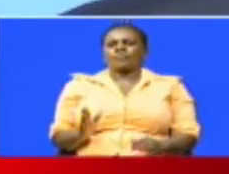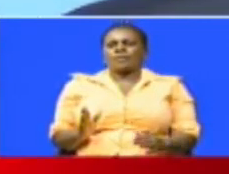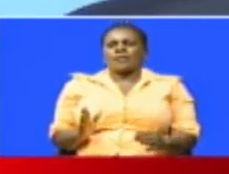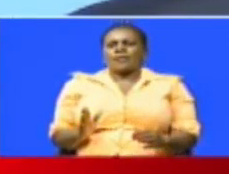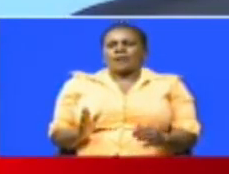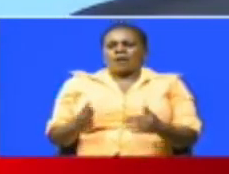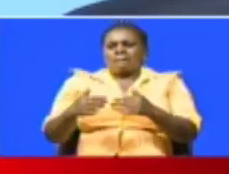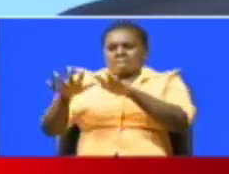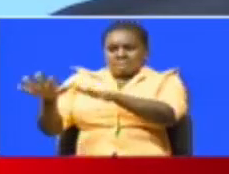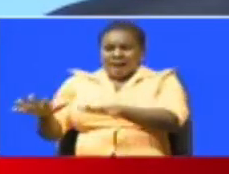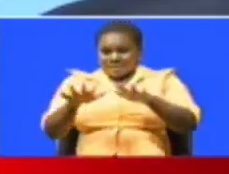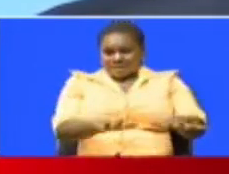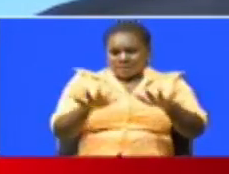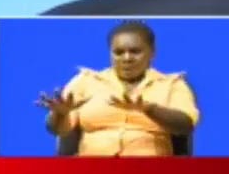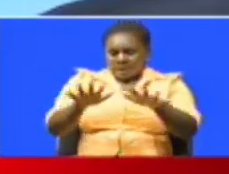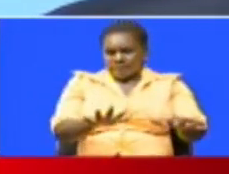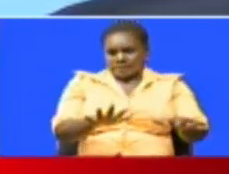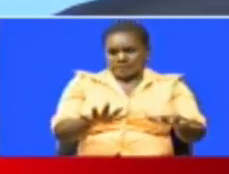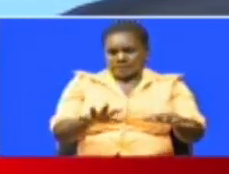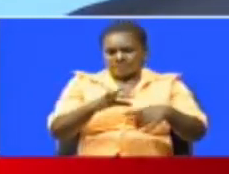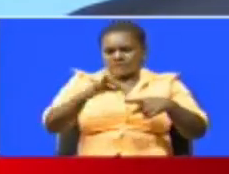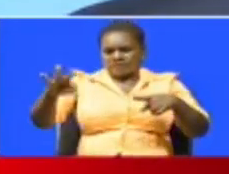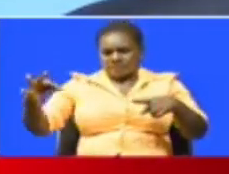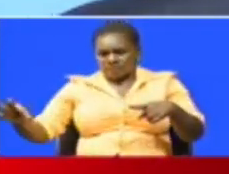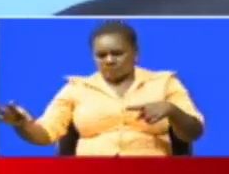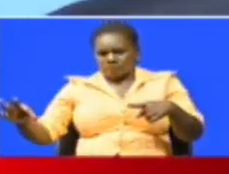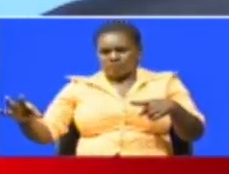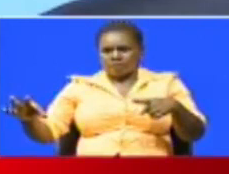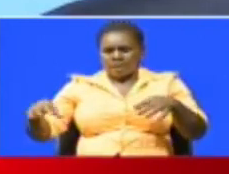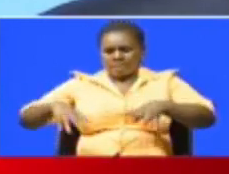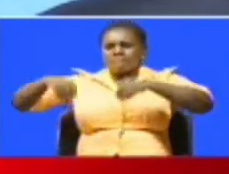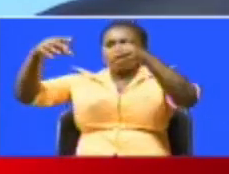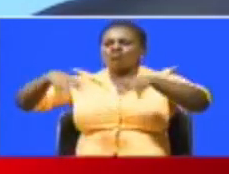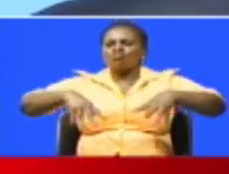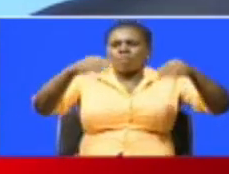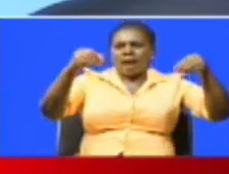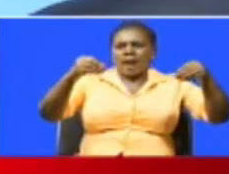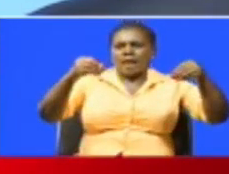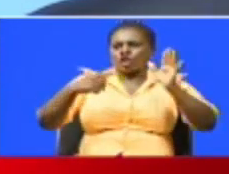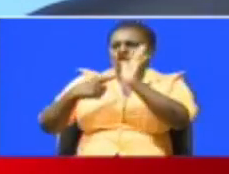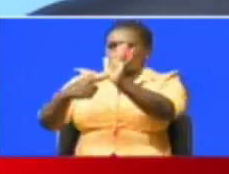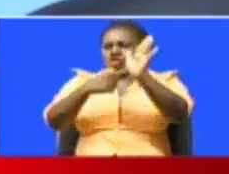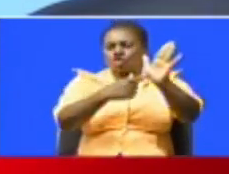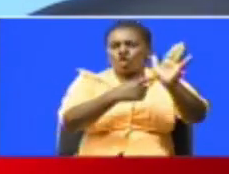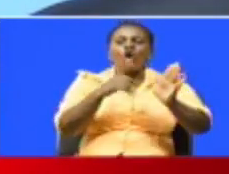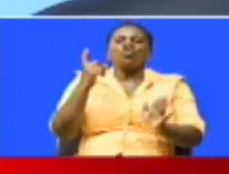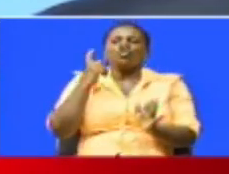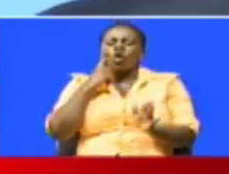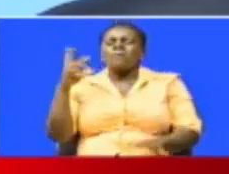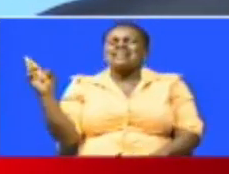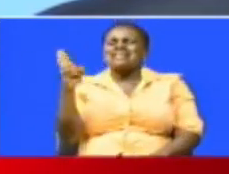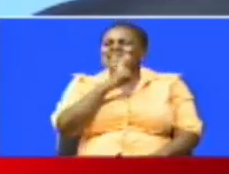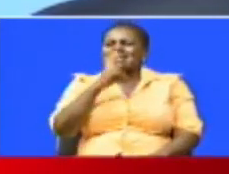Open air markets, including vegetable, mitumba, and bazaars, are high